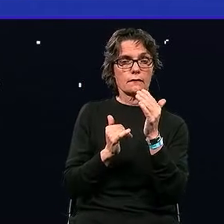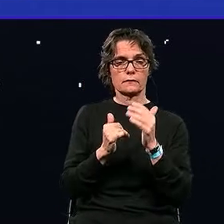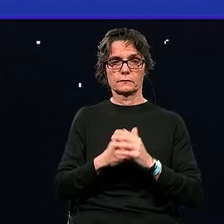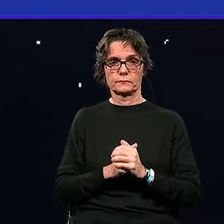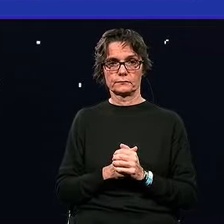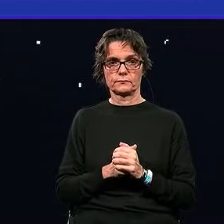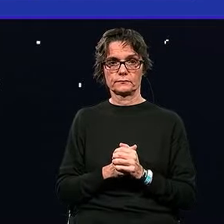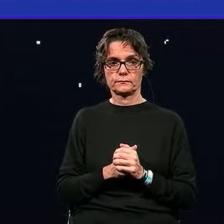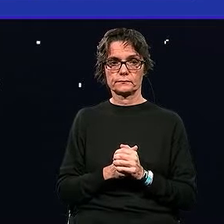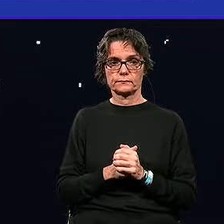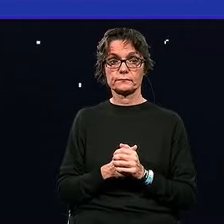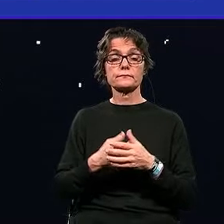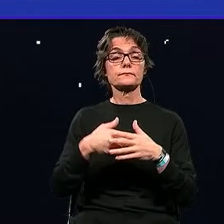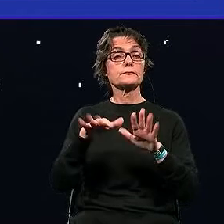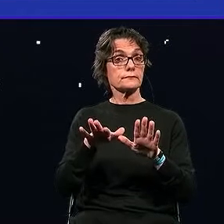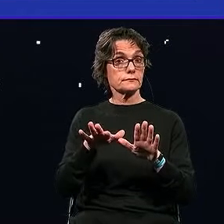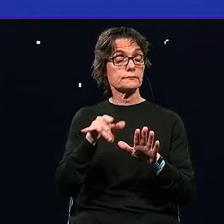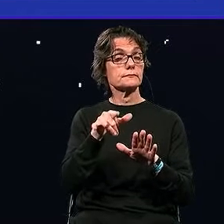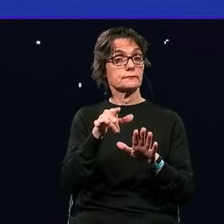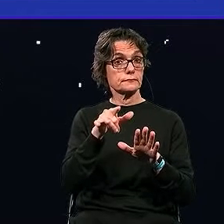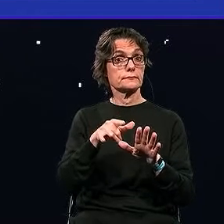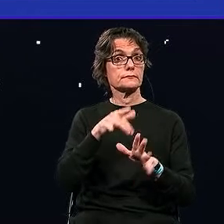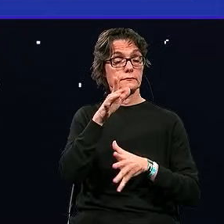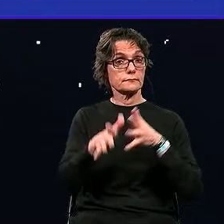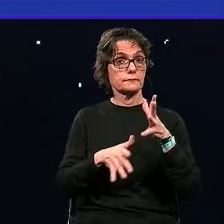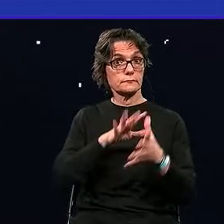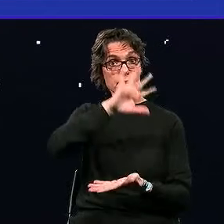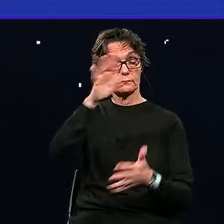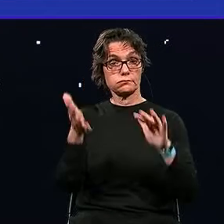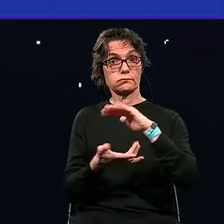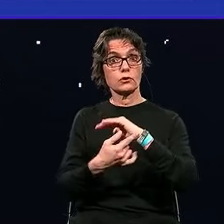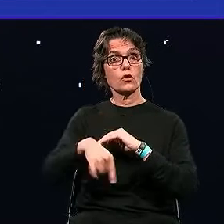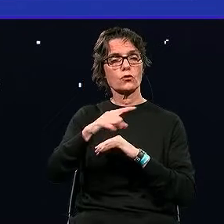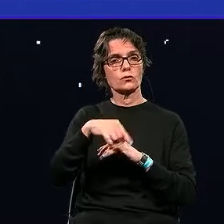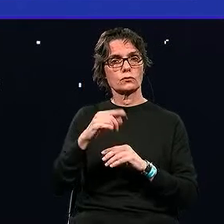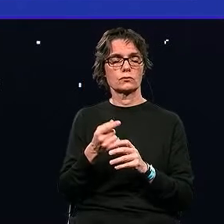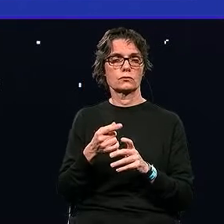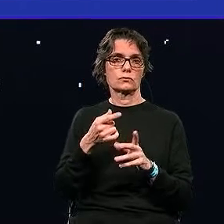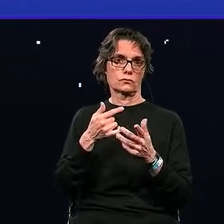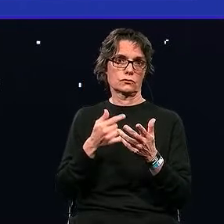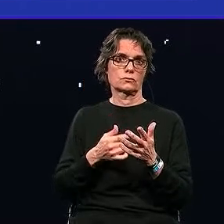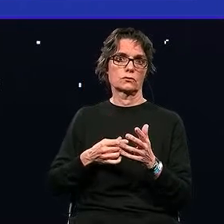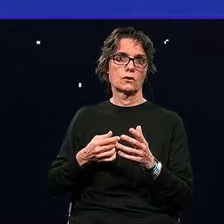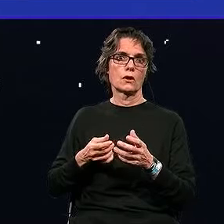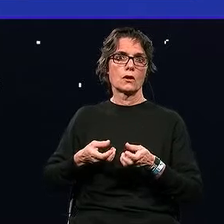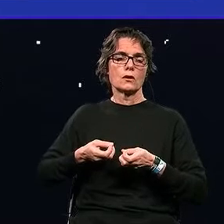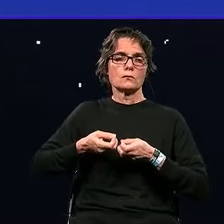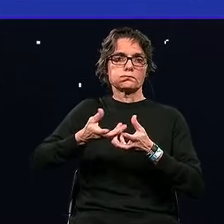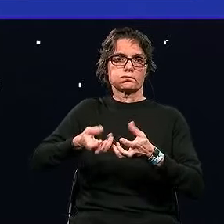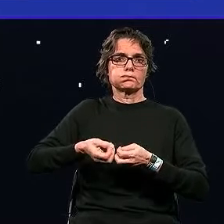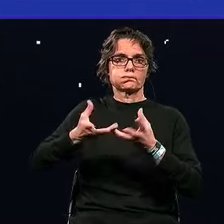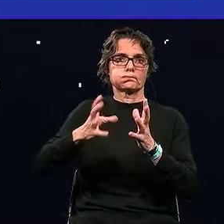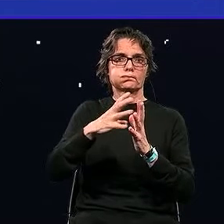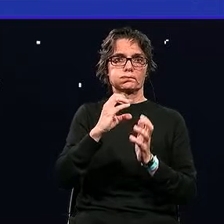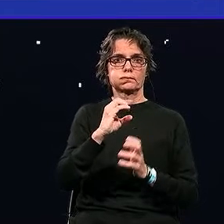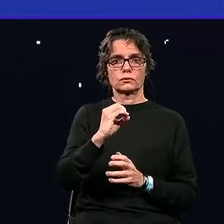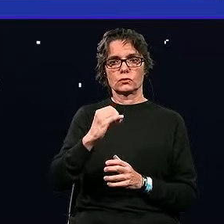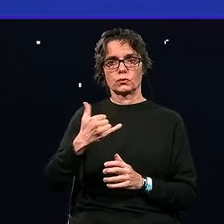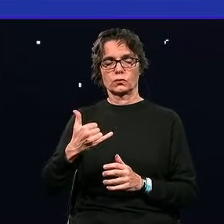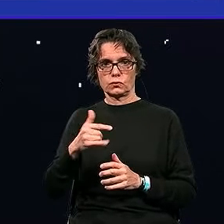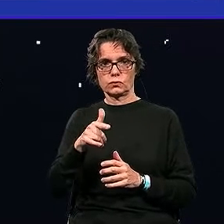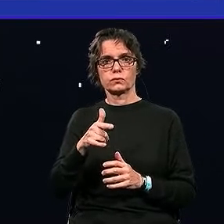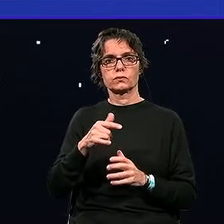levels. But starting with the Industrial Revolution, we have started to put enormous quantities of CO2 into the